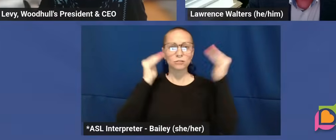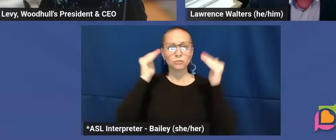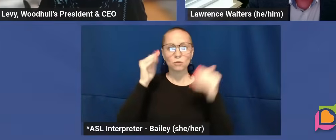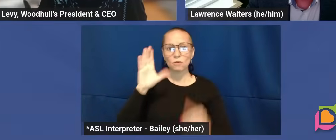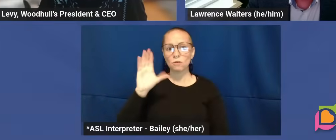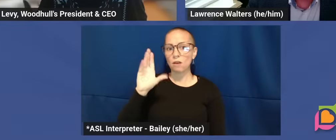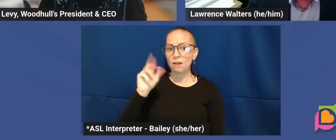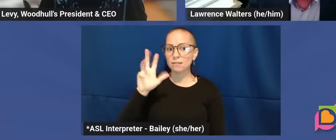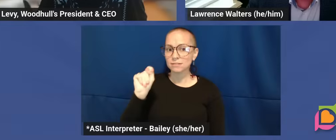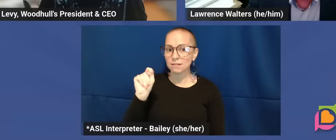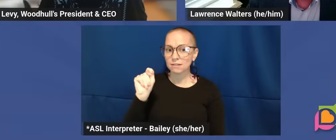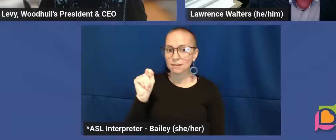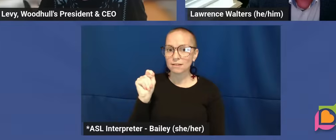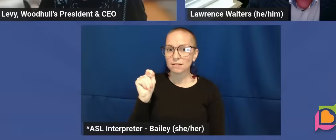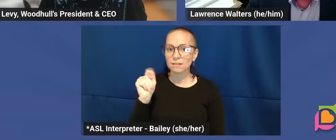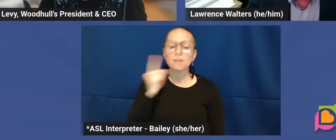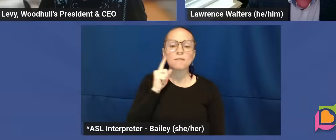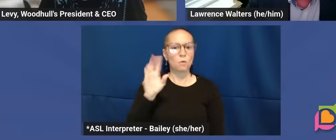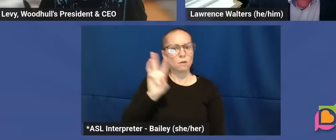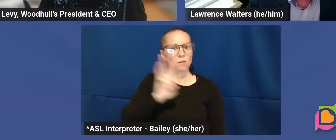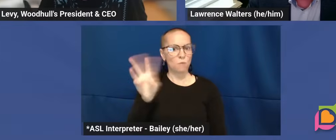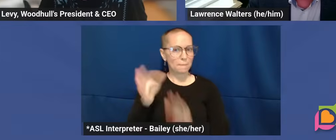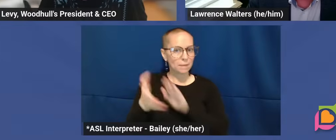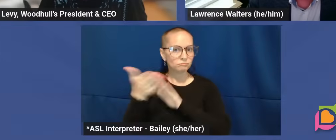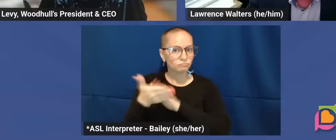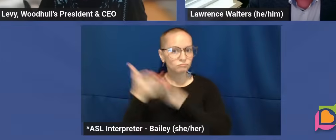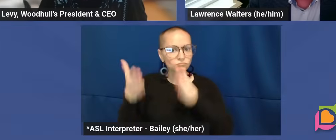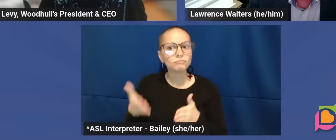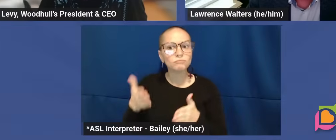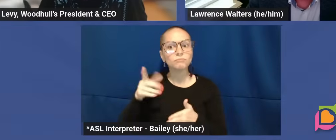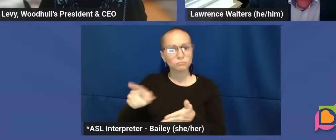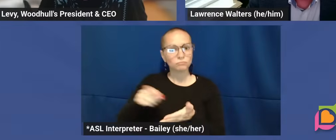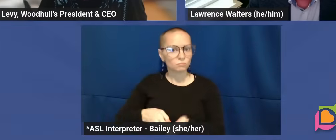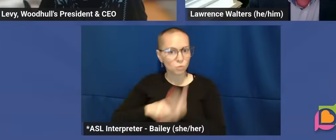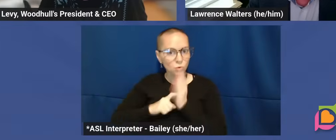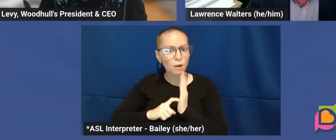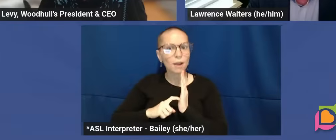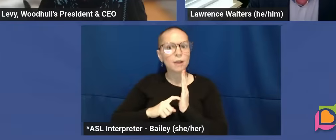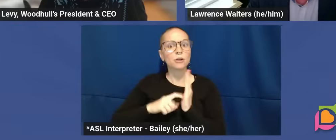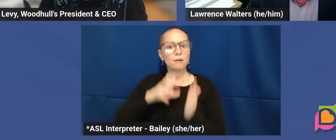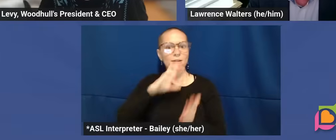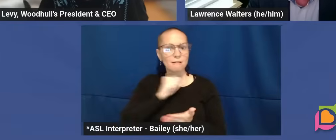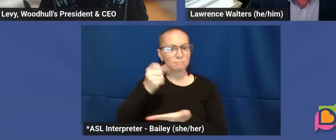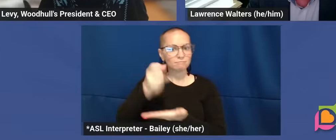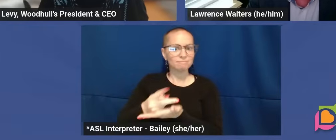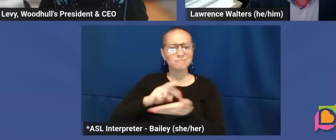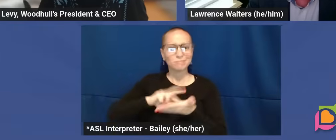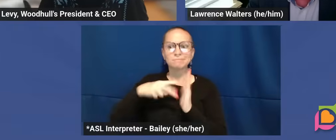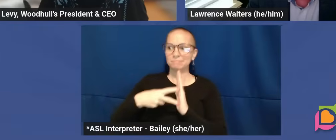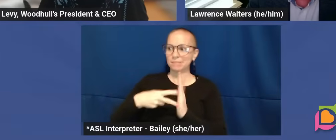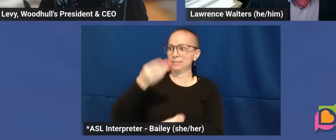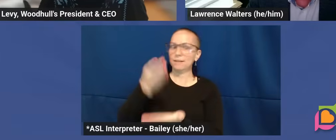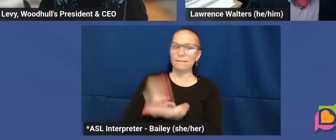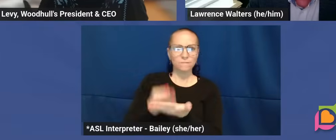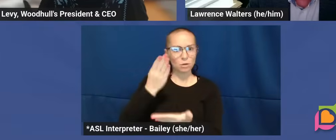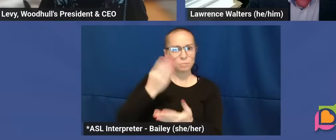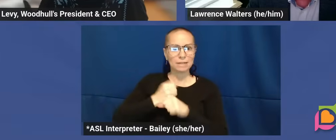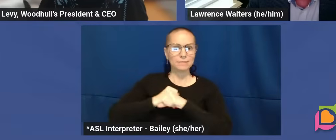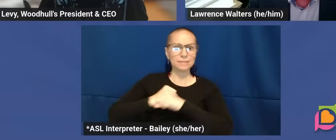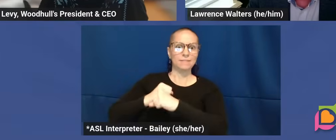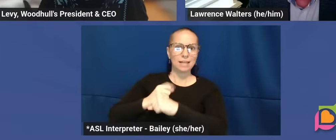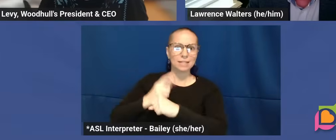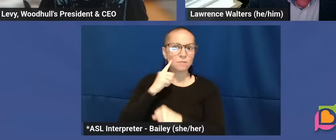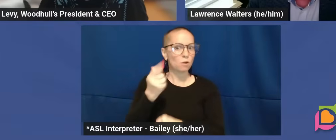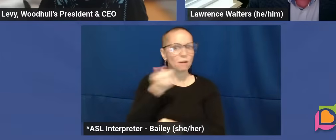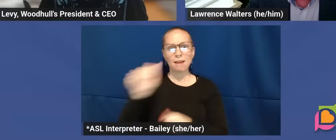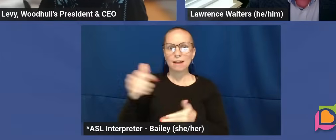you, as a website operator, required age verification. Then you'd have an affirmative defense to any charge under